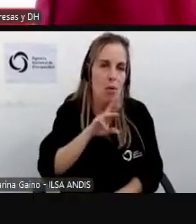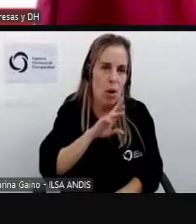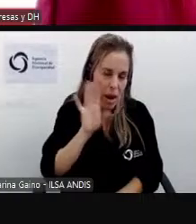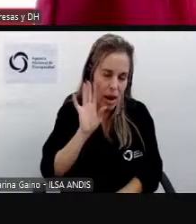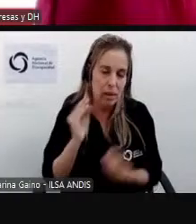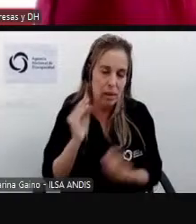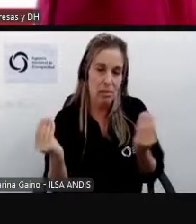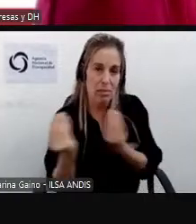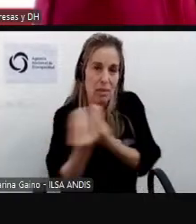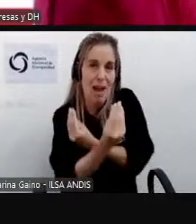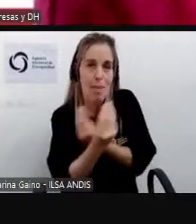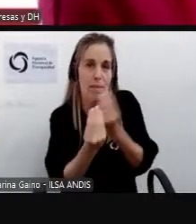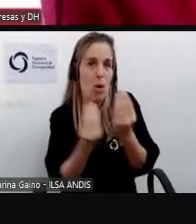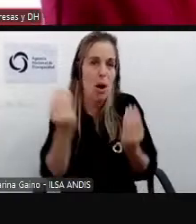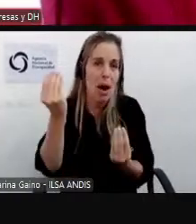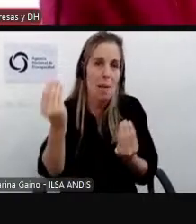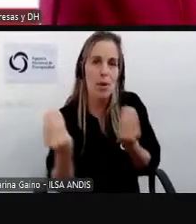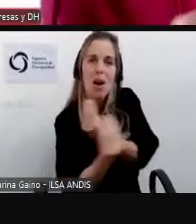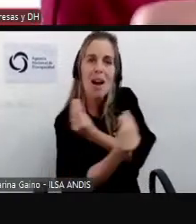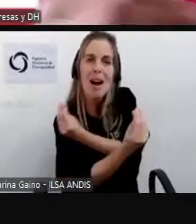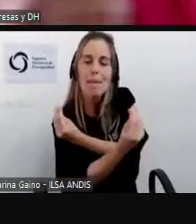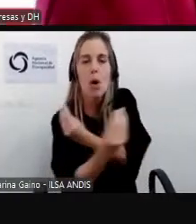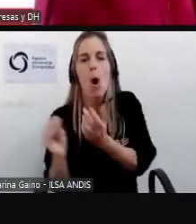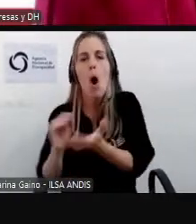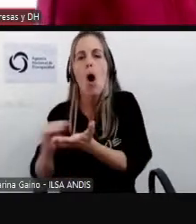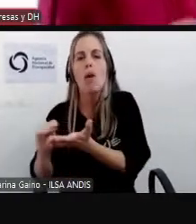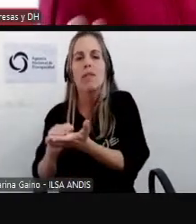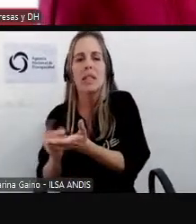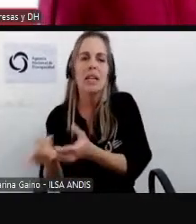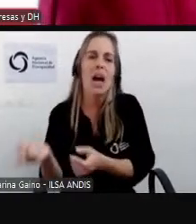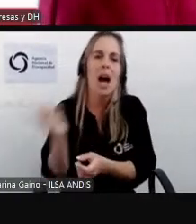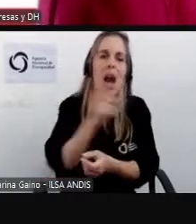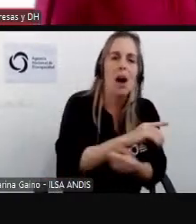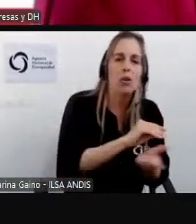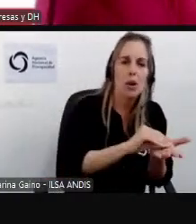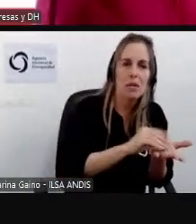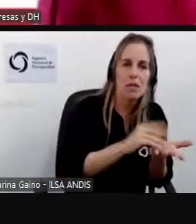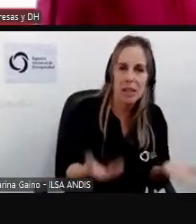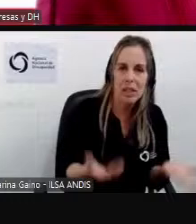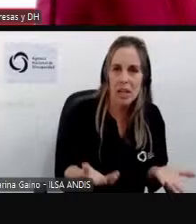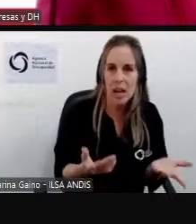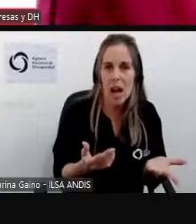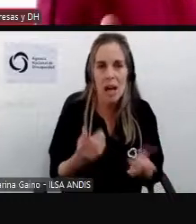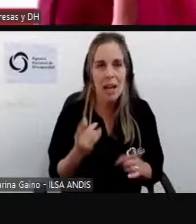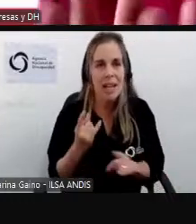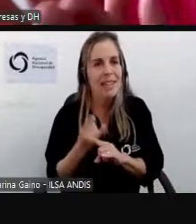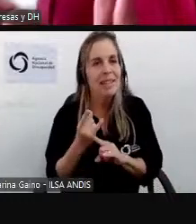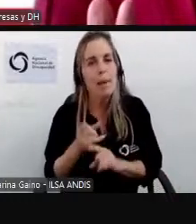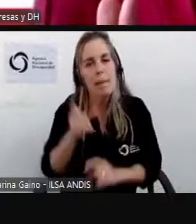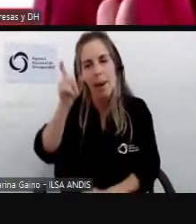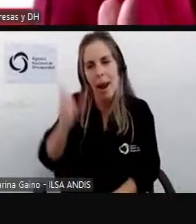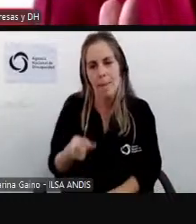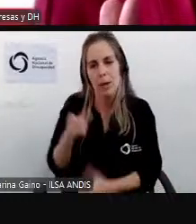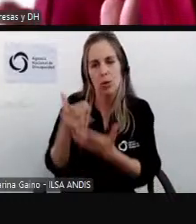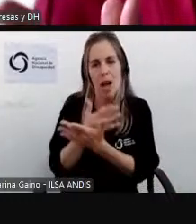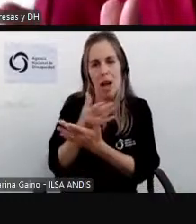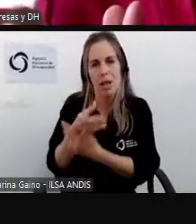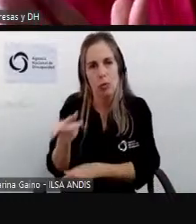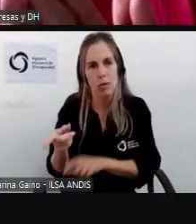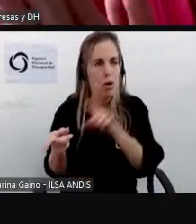More generally, the victims are women, they are changed offices, so they are changed